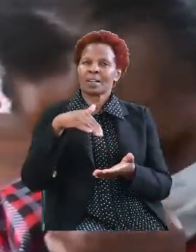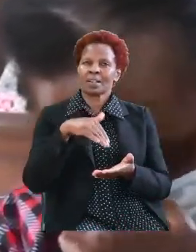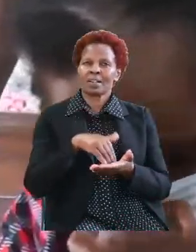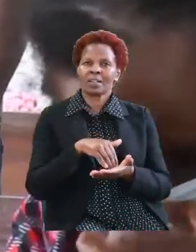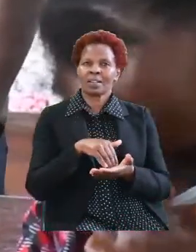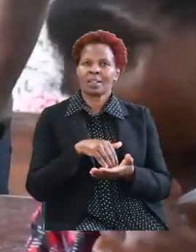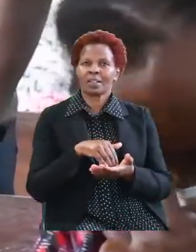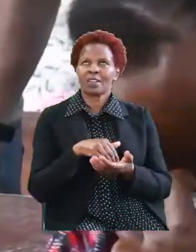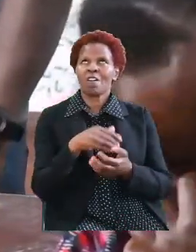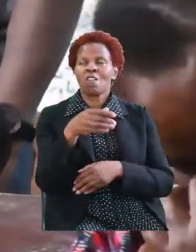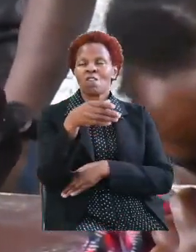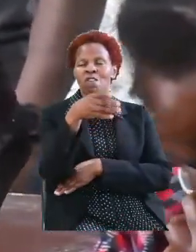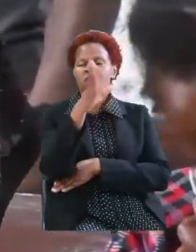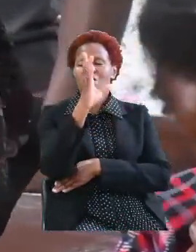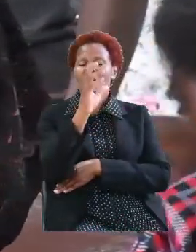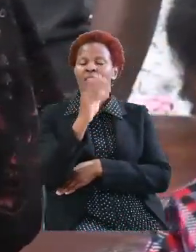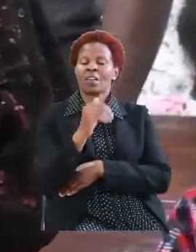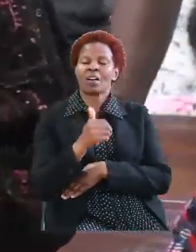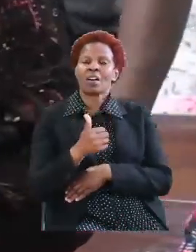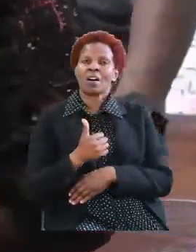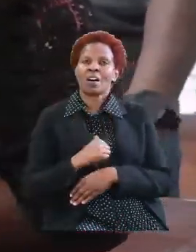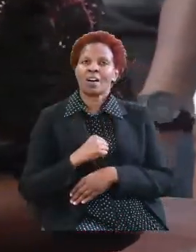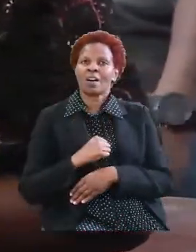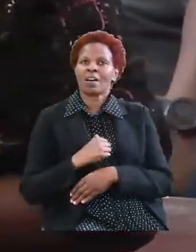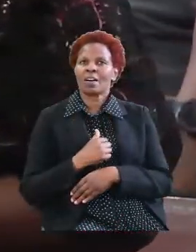Baba, Baba,